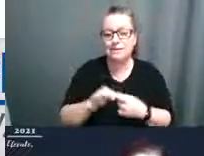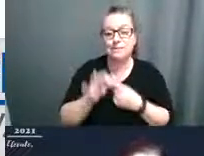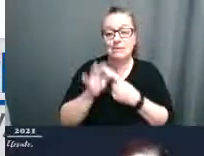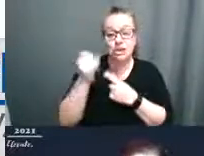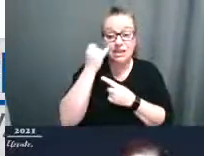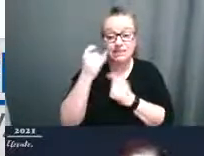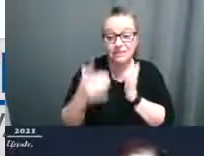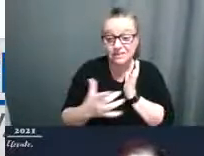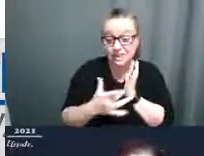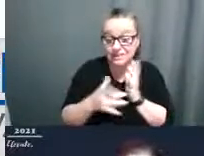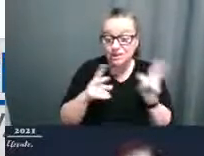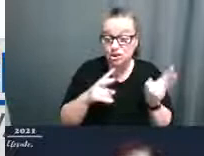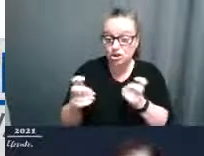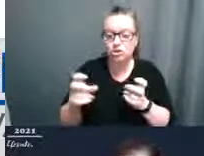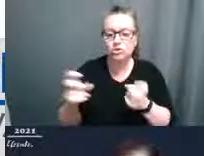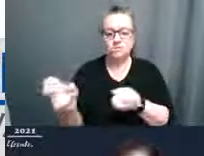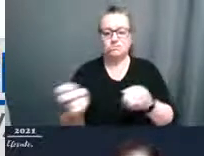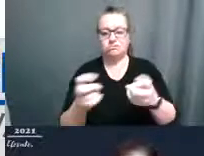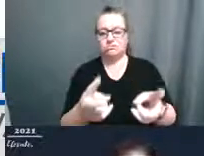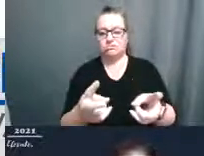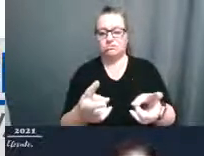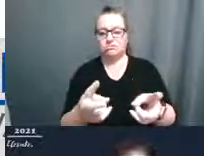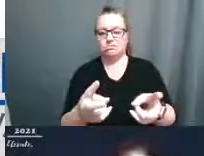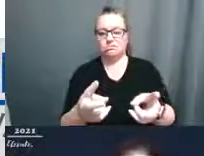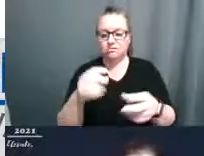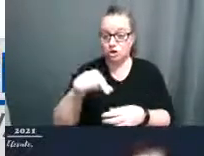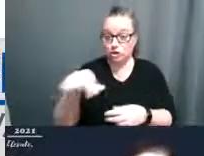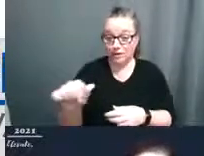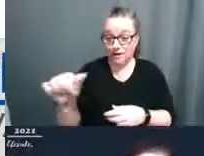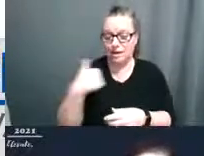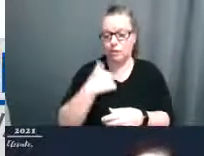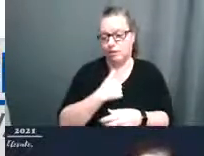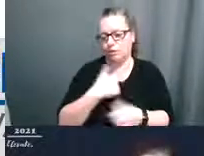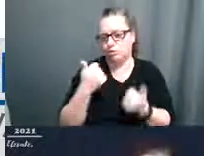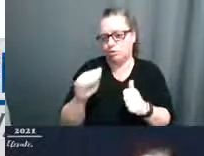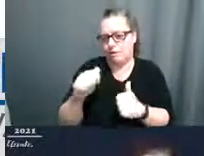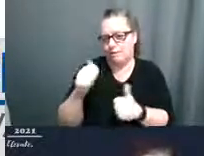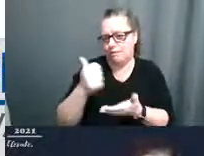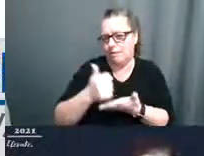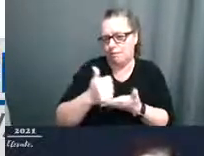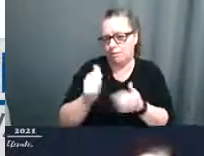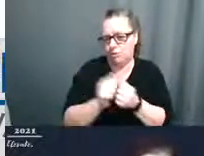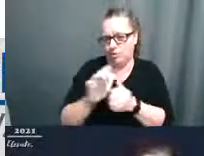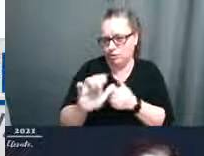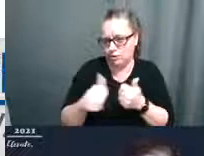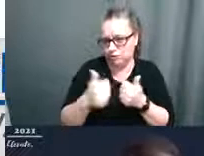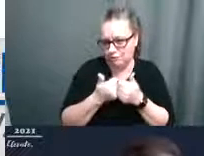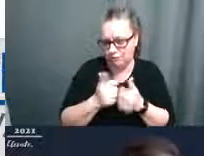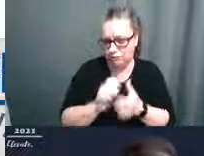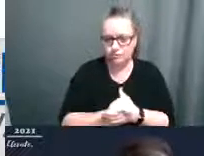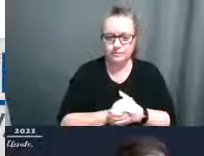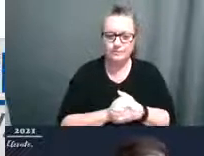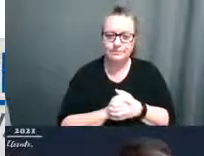tech issues, go ahead and drop those in and we'll do our best to help you with any challenges you might be experiencing.